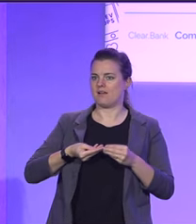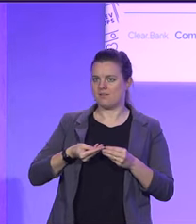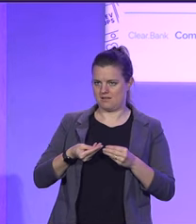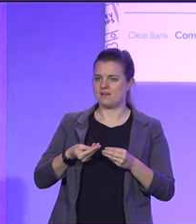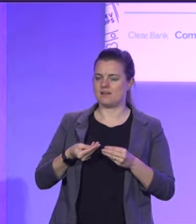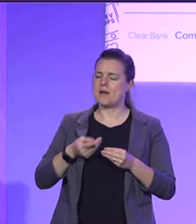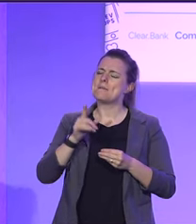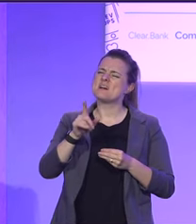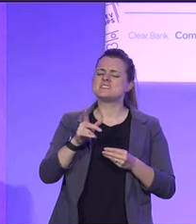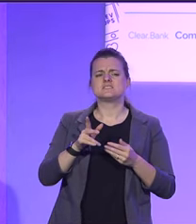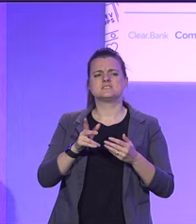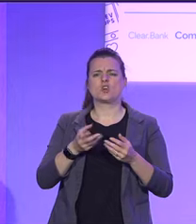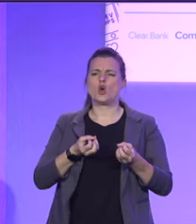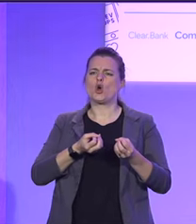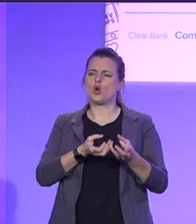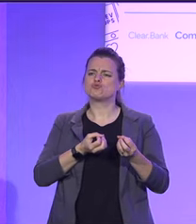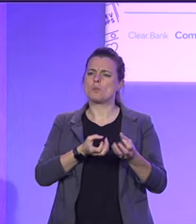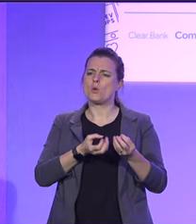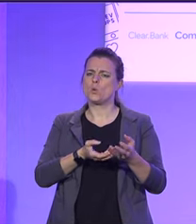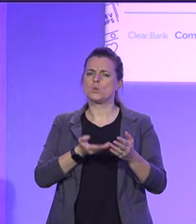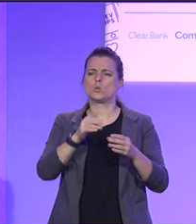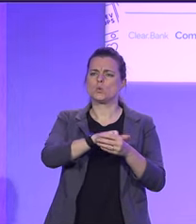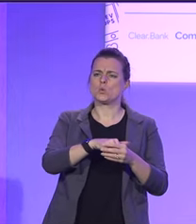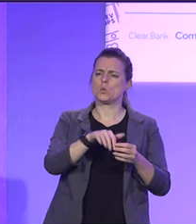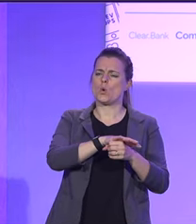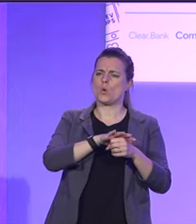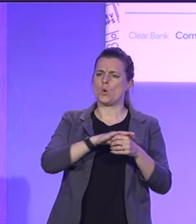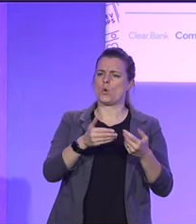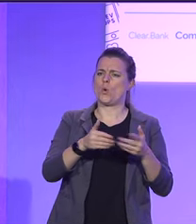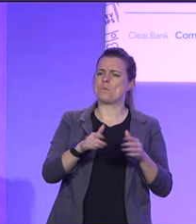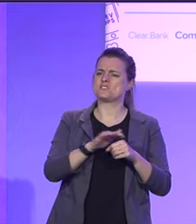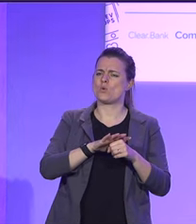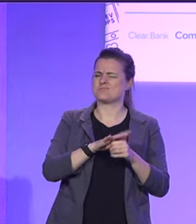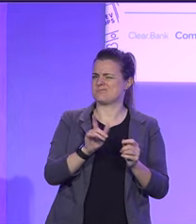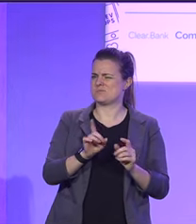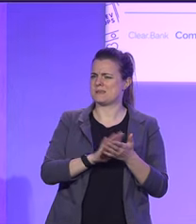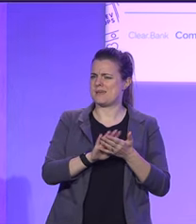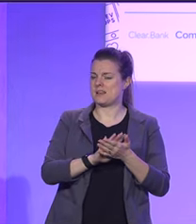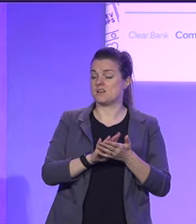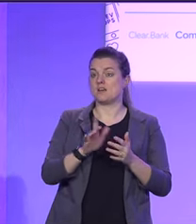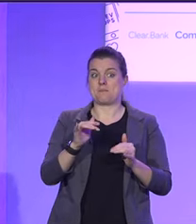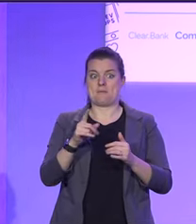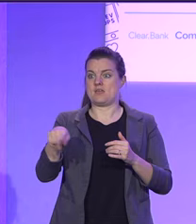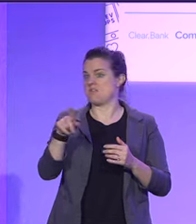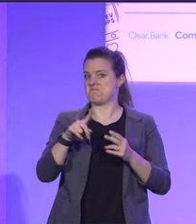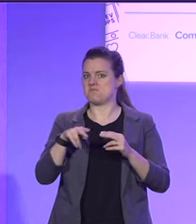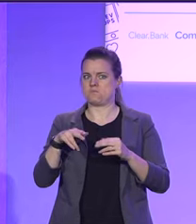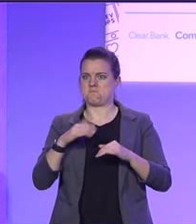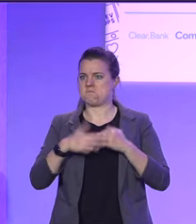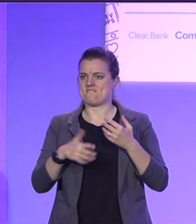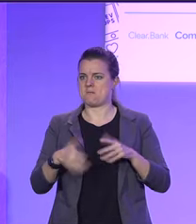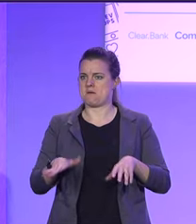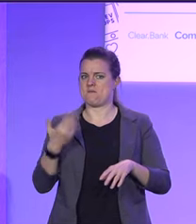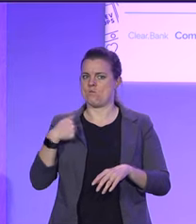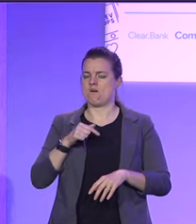But what does it actually mean to contribute? So it's quite a daunting space, especially if you're new to committing to open source. You might be thinking, but how do